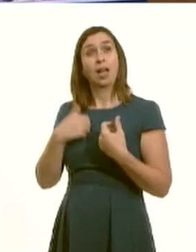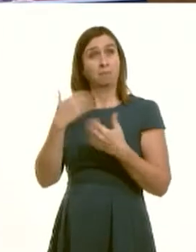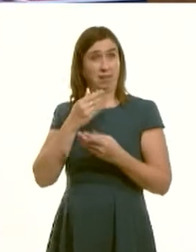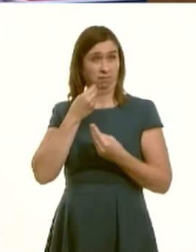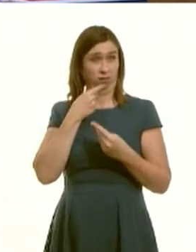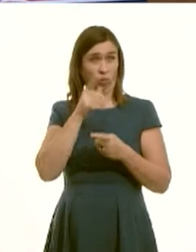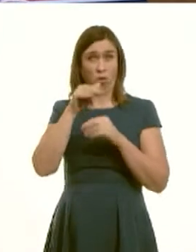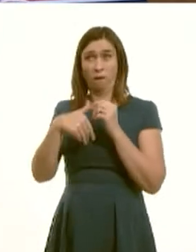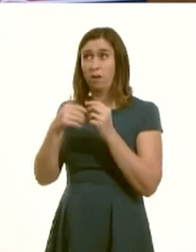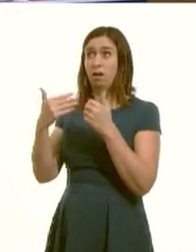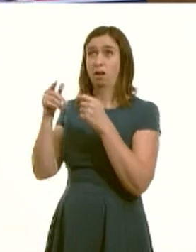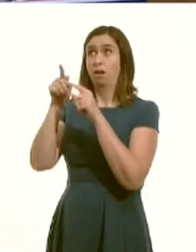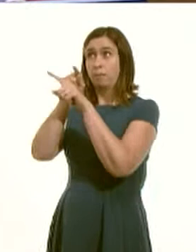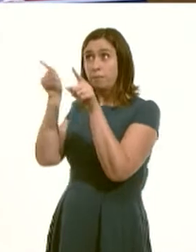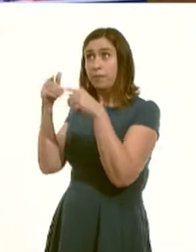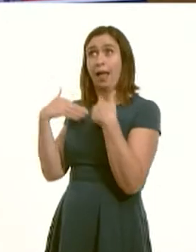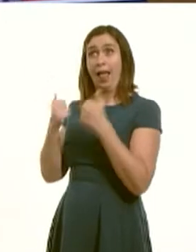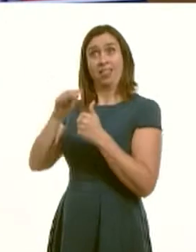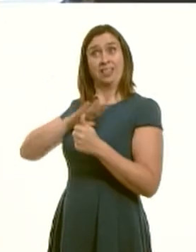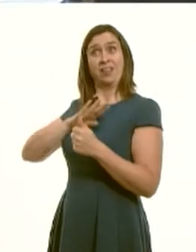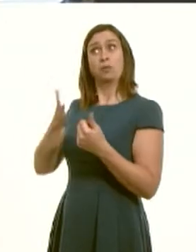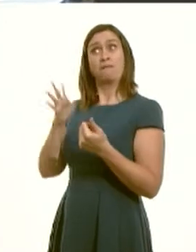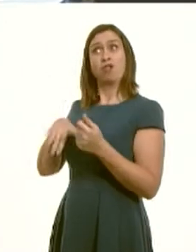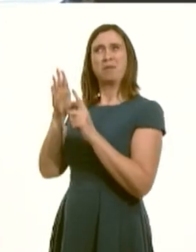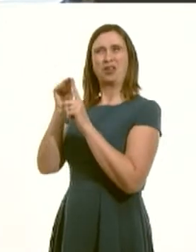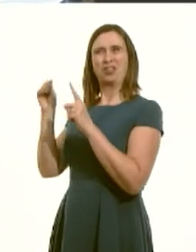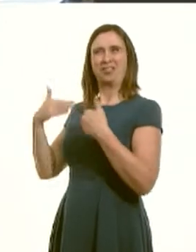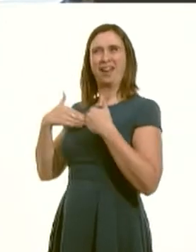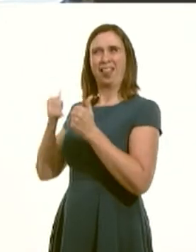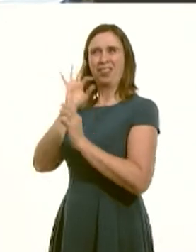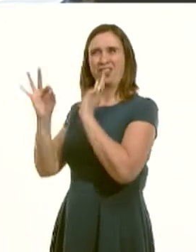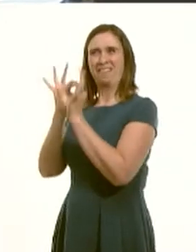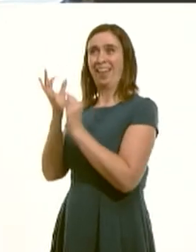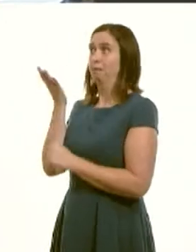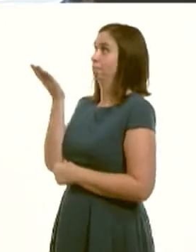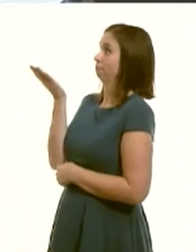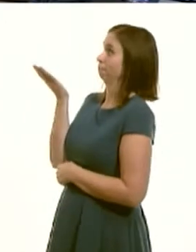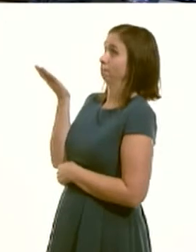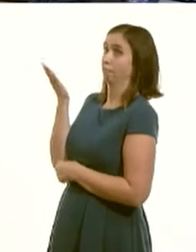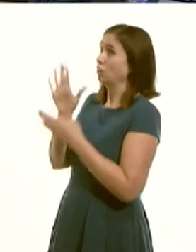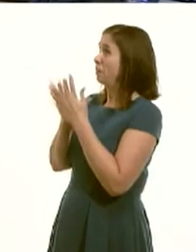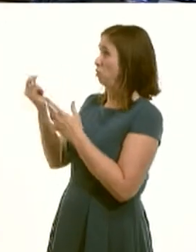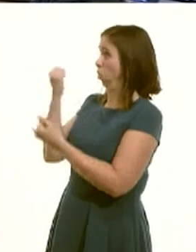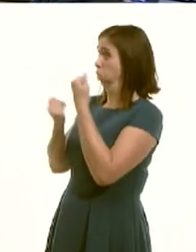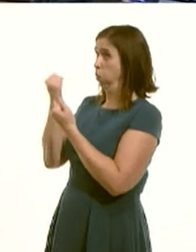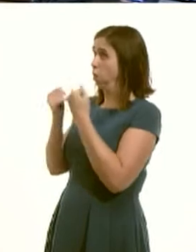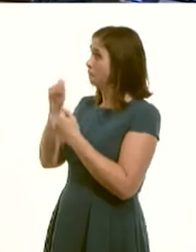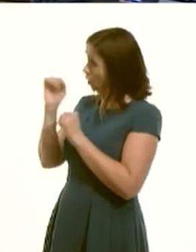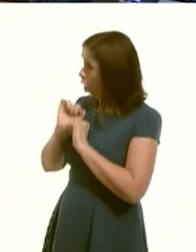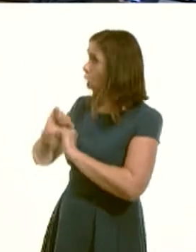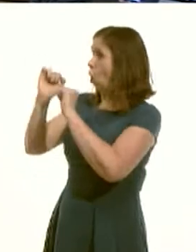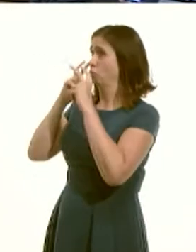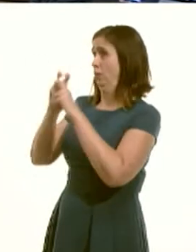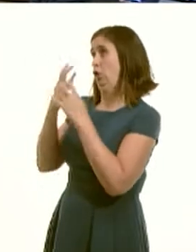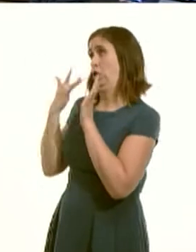were from the Conservative Health Survey. So even their own survey tends to undermine what they have been saying. But I